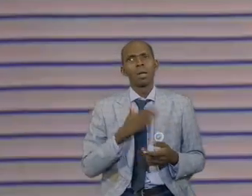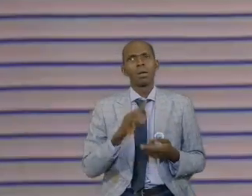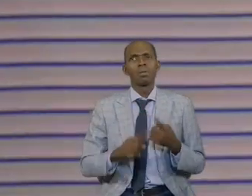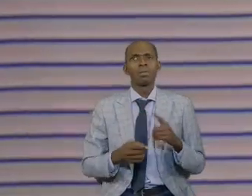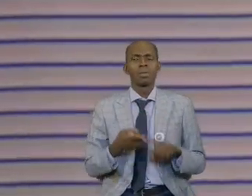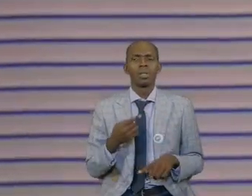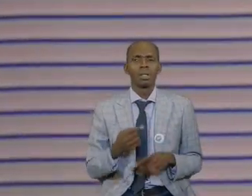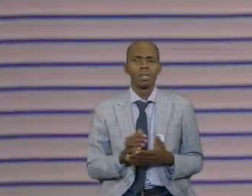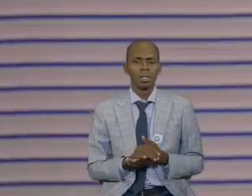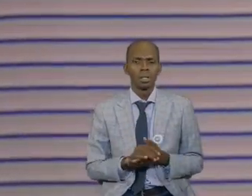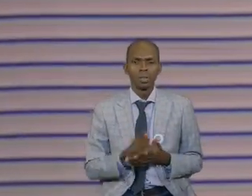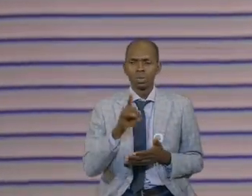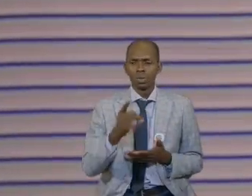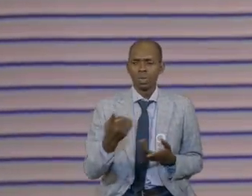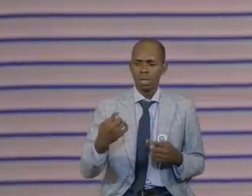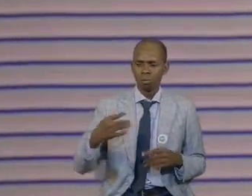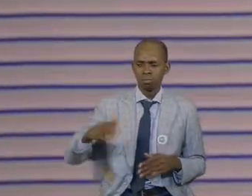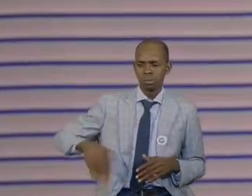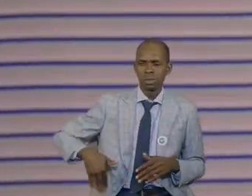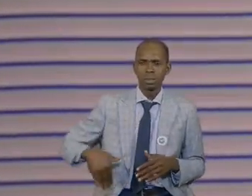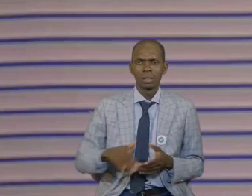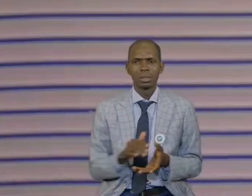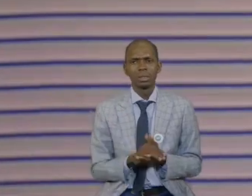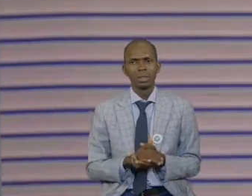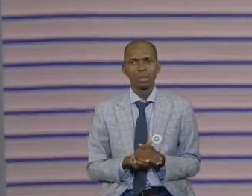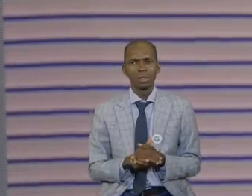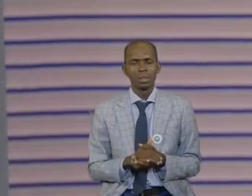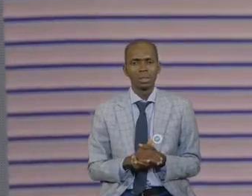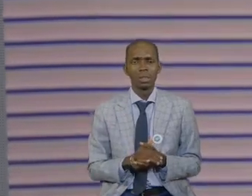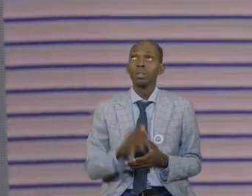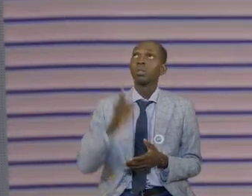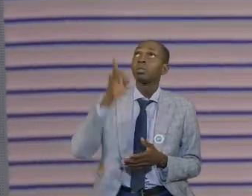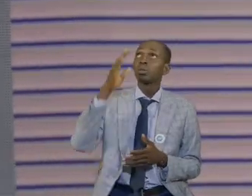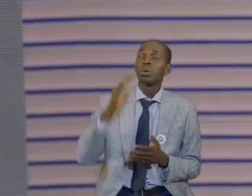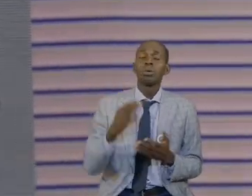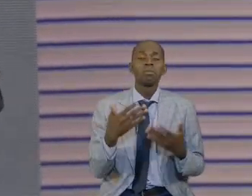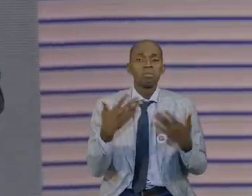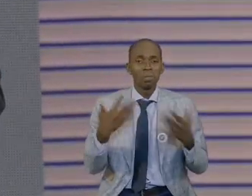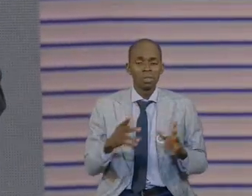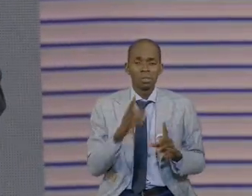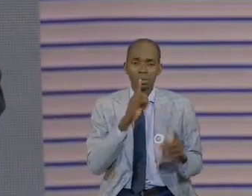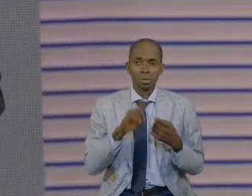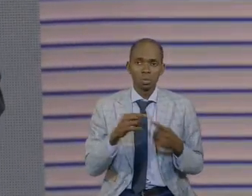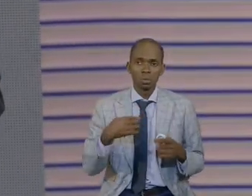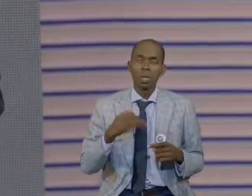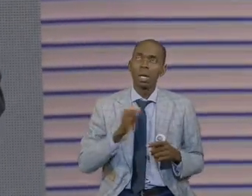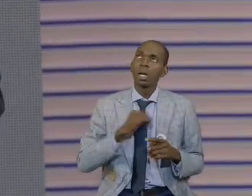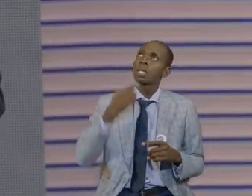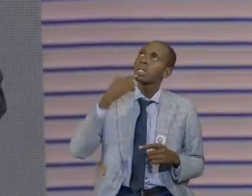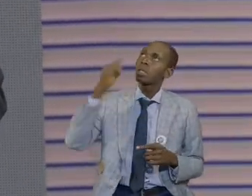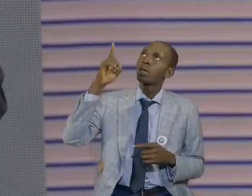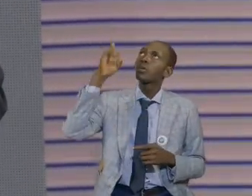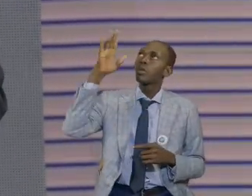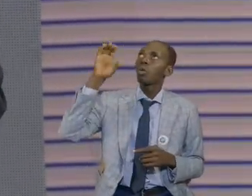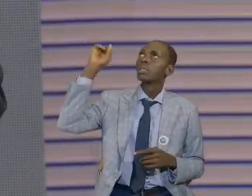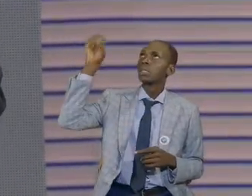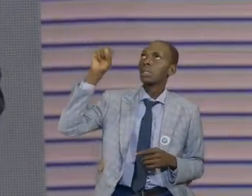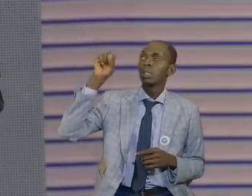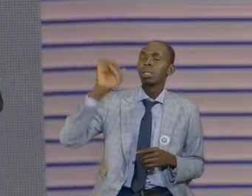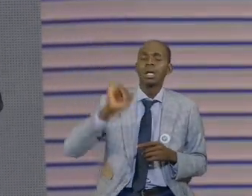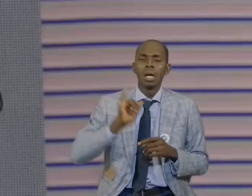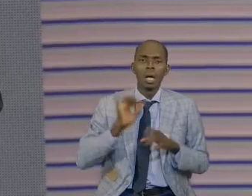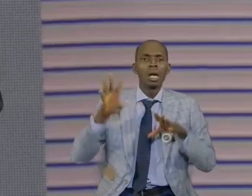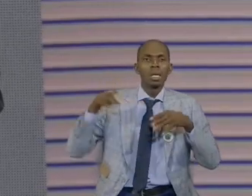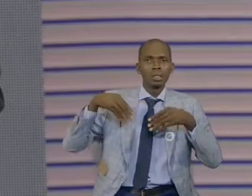too late. Already God spoke to me. I said yes to God. I embrace what God